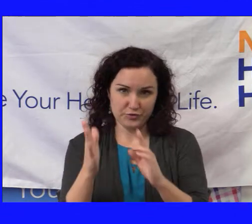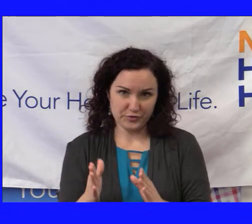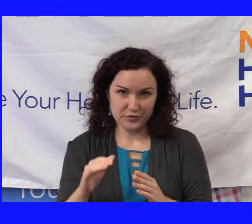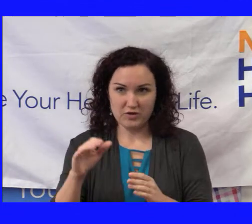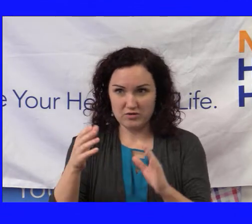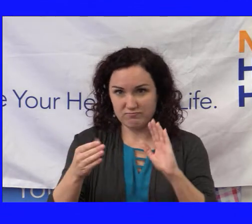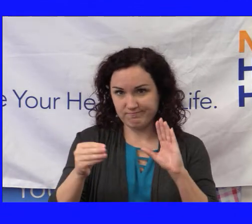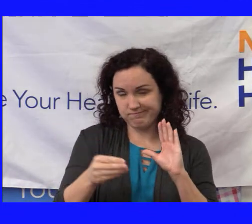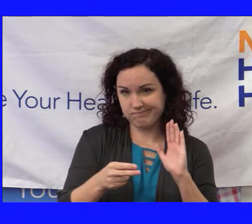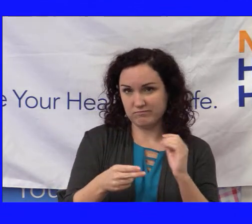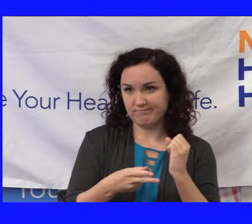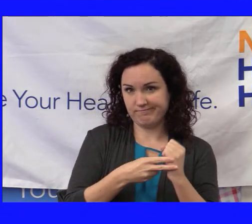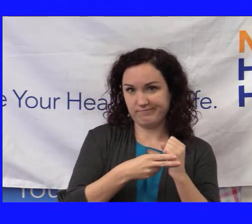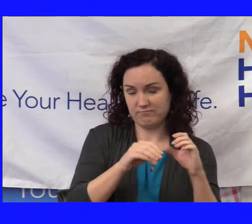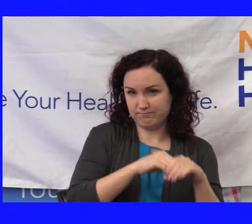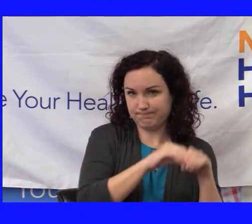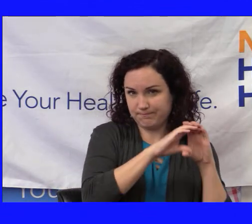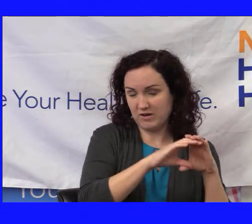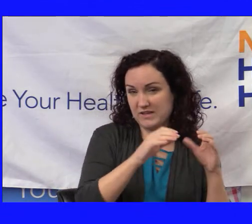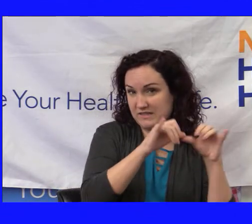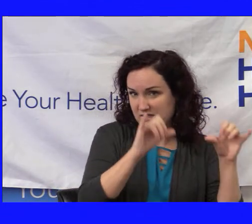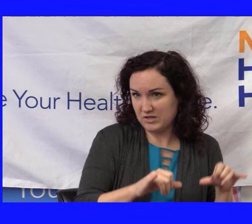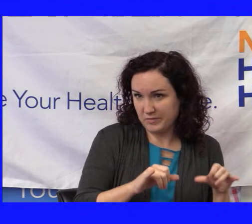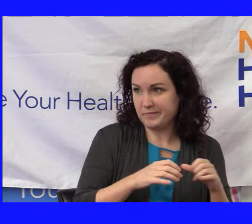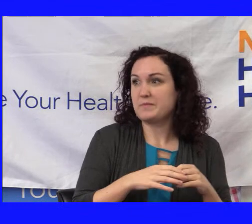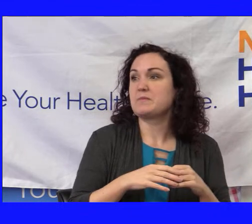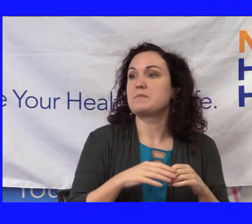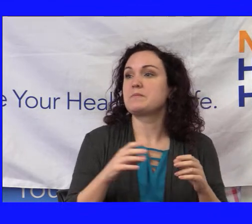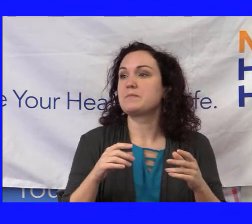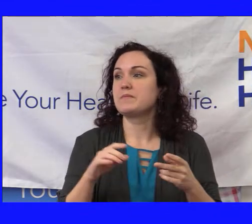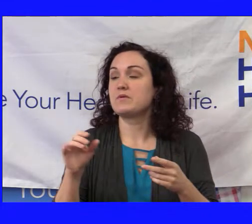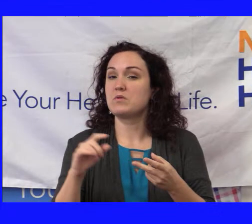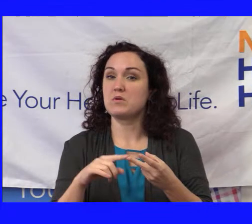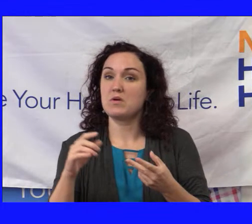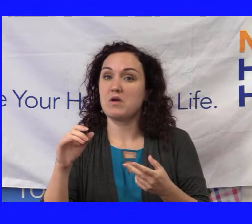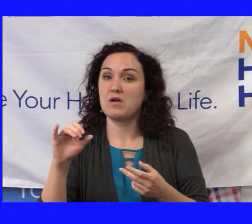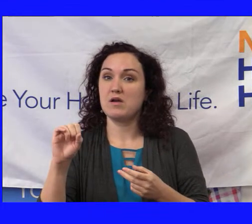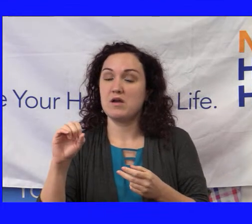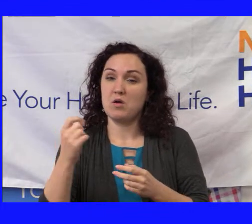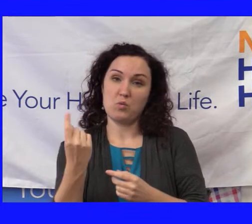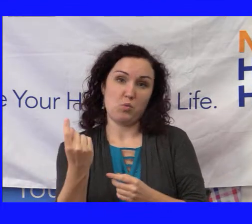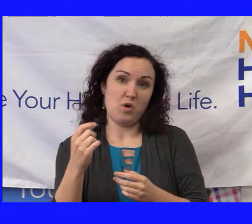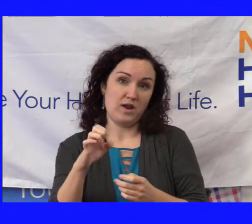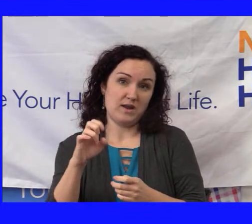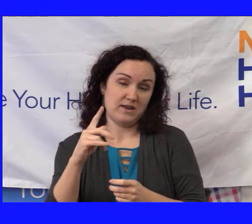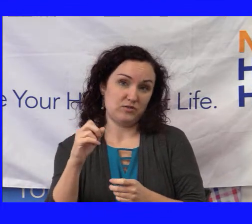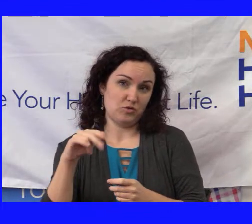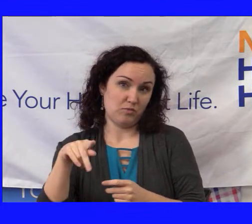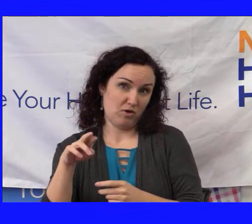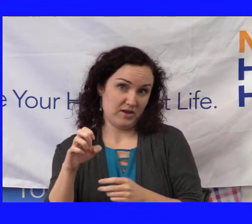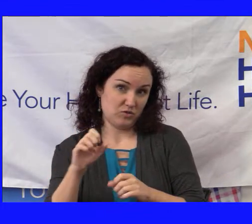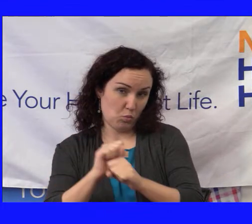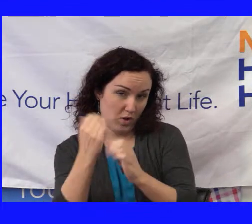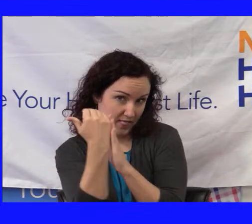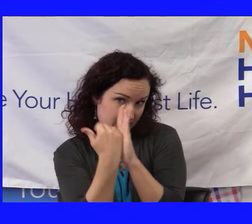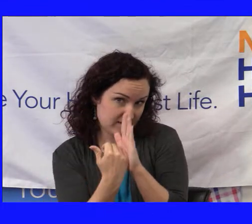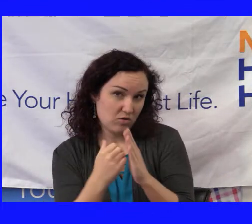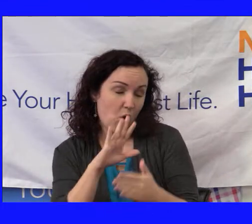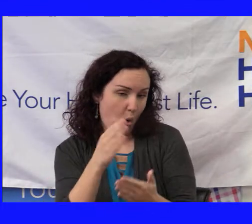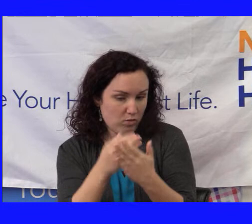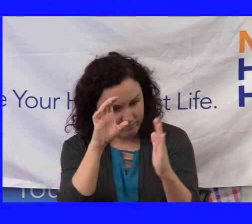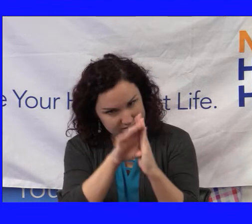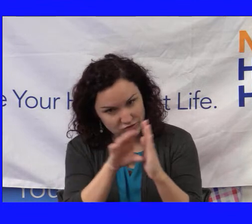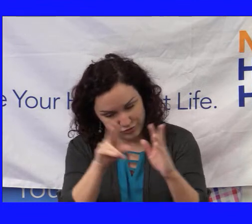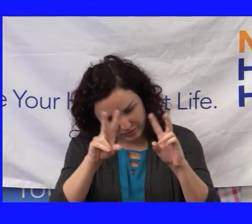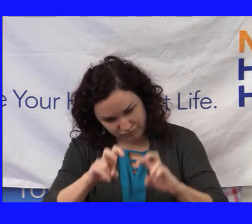for imaging repository, a single enterprise work list, which allows any and all images to be read